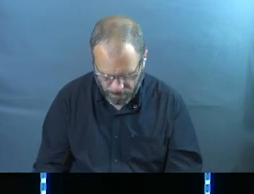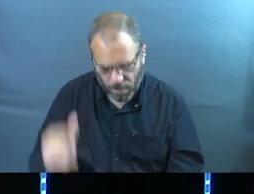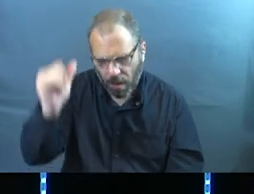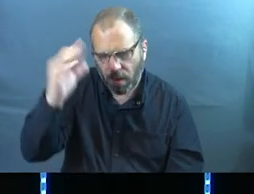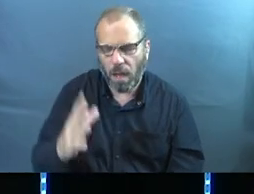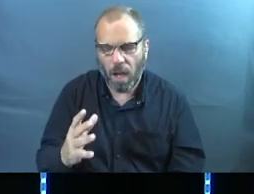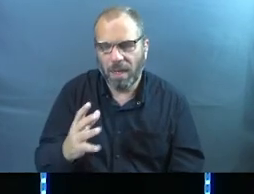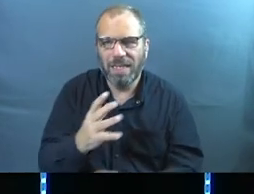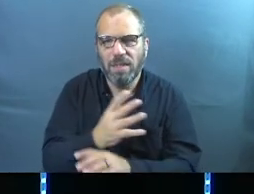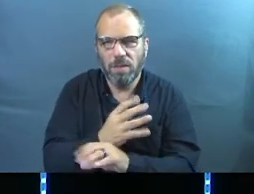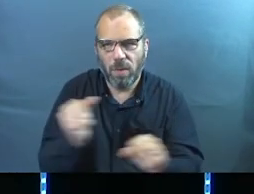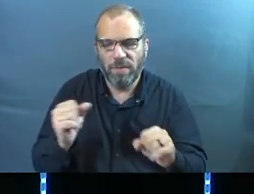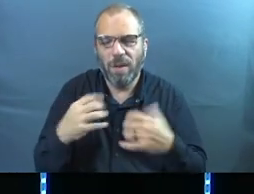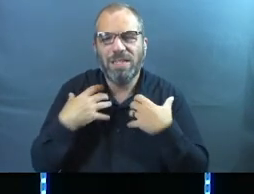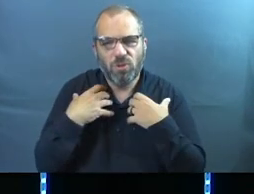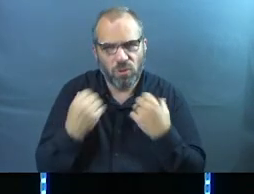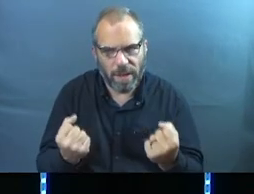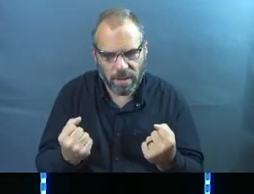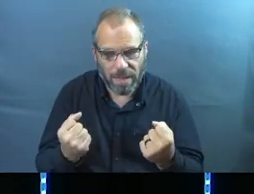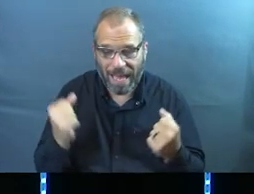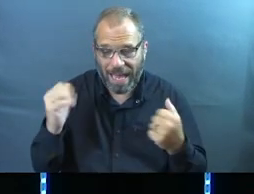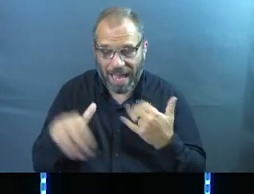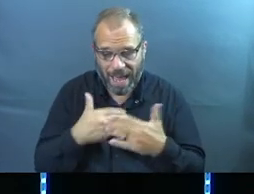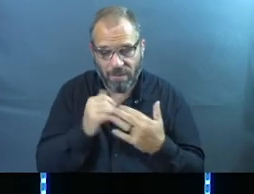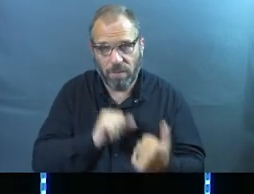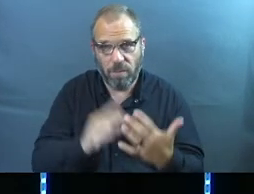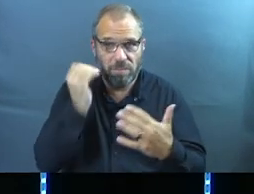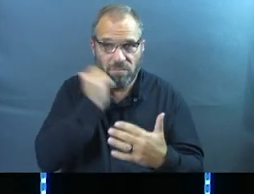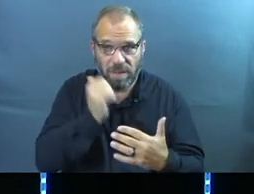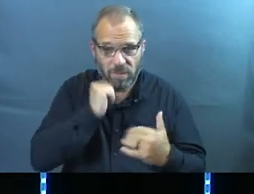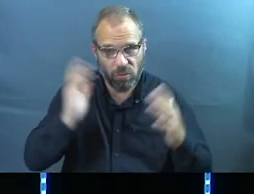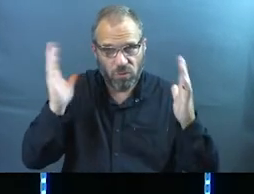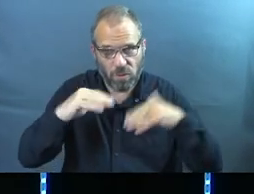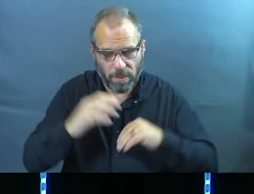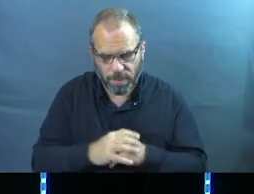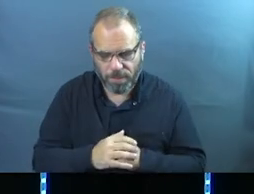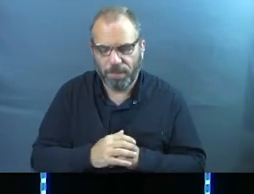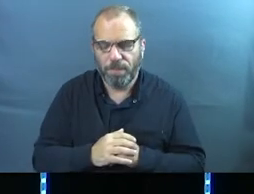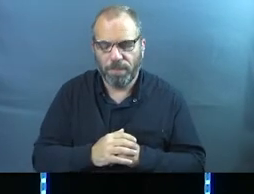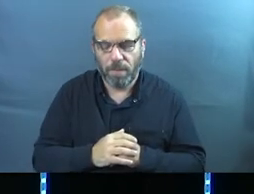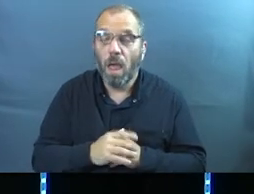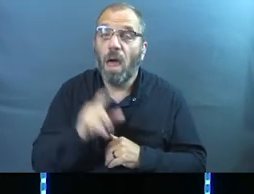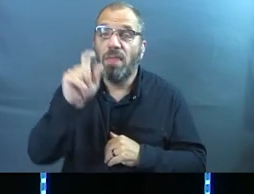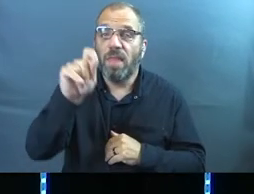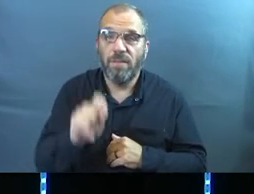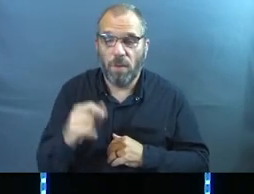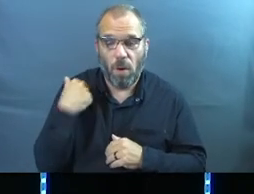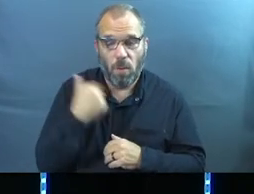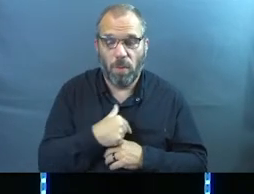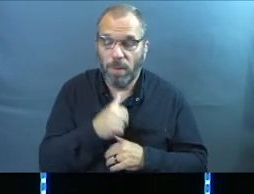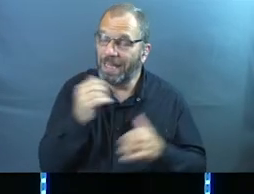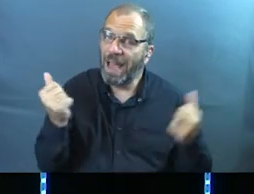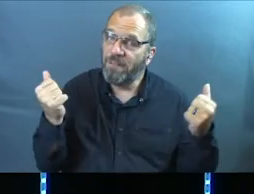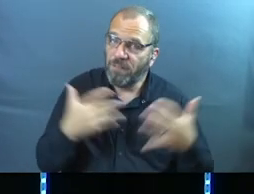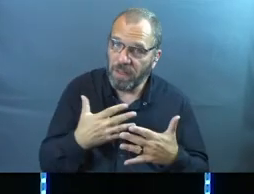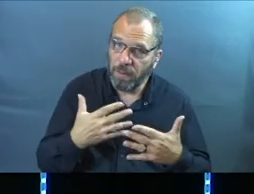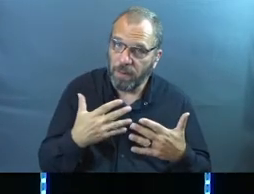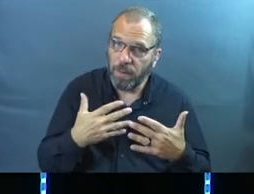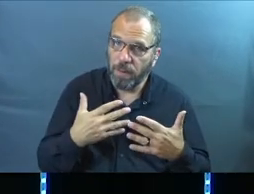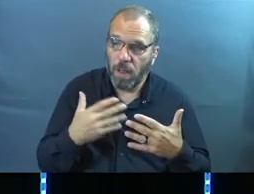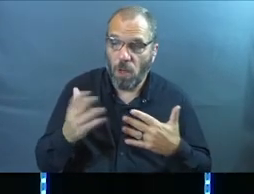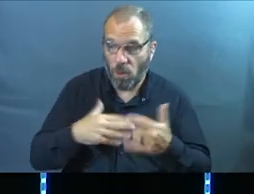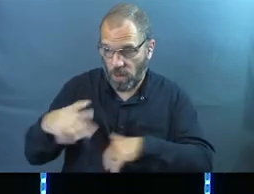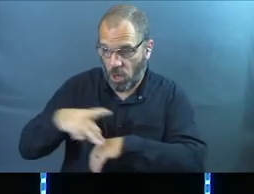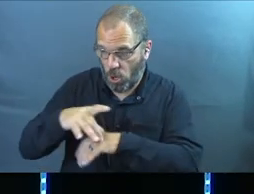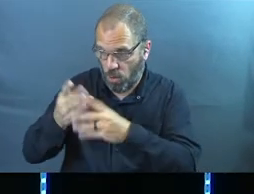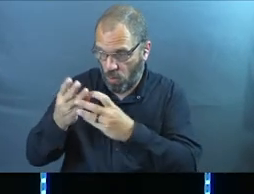God is our refuge and strength, and ever-present help in trouble. Therefore, we will not fear, though